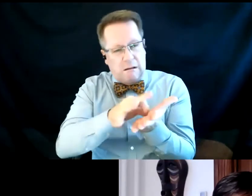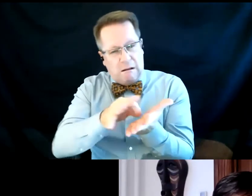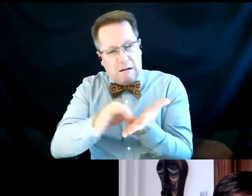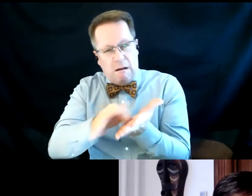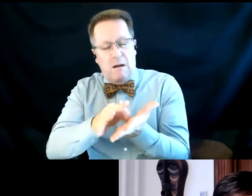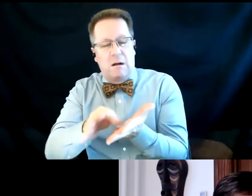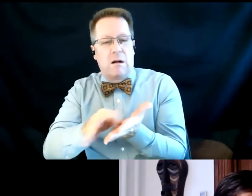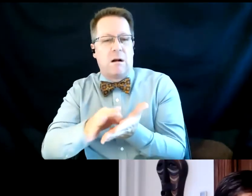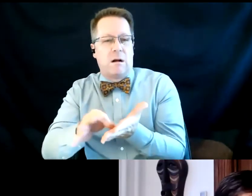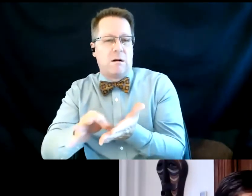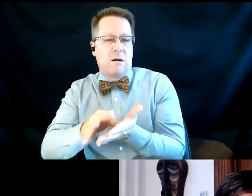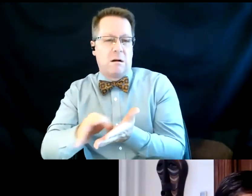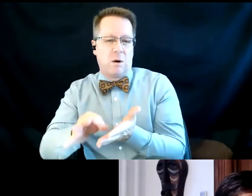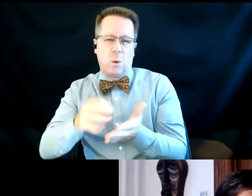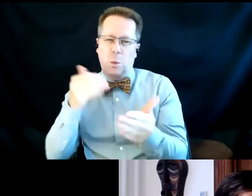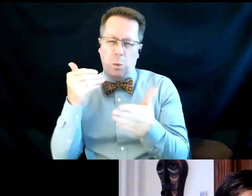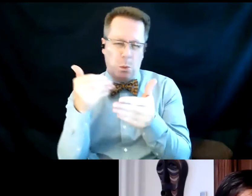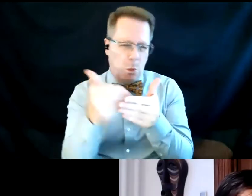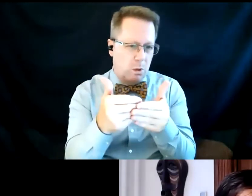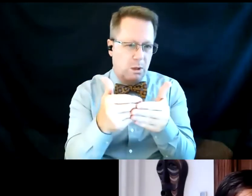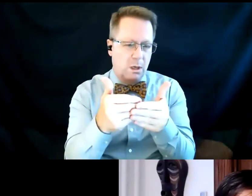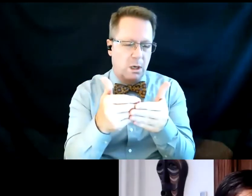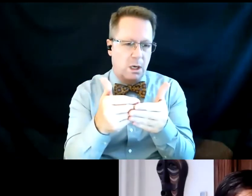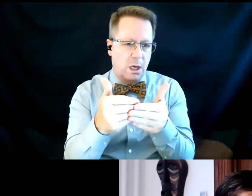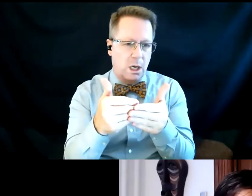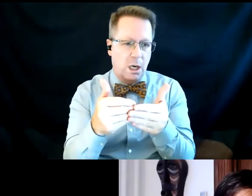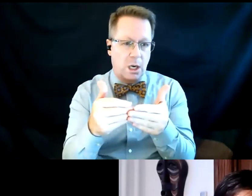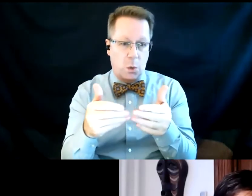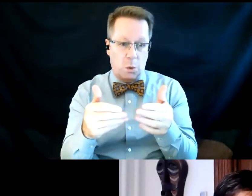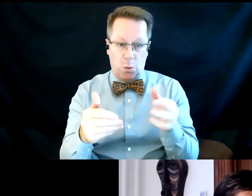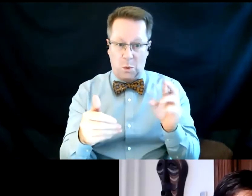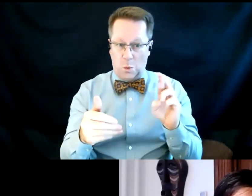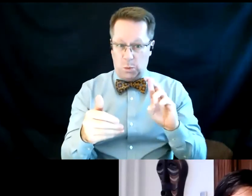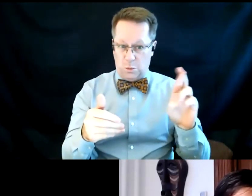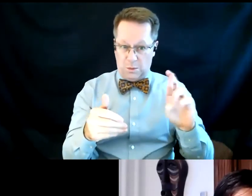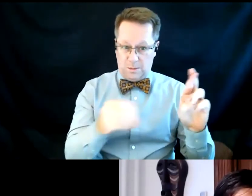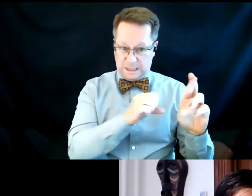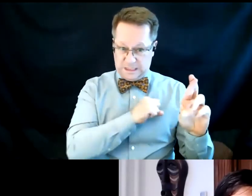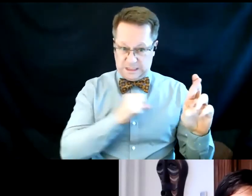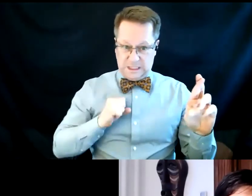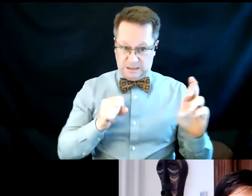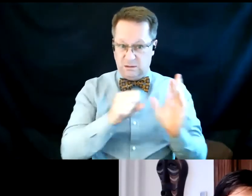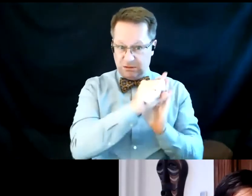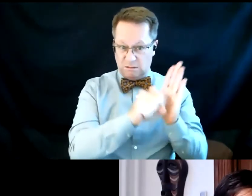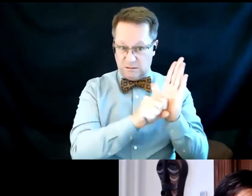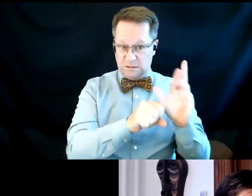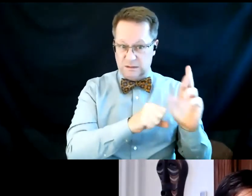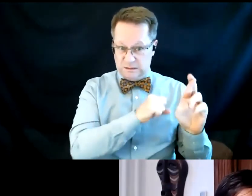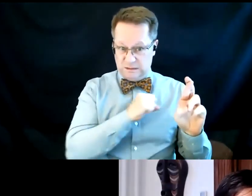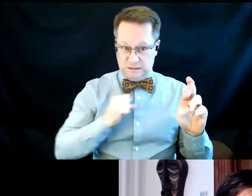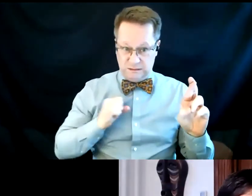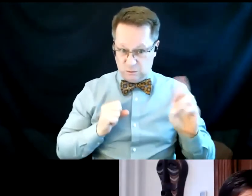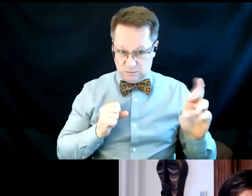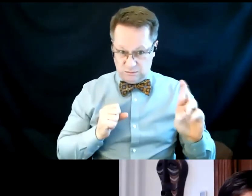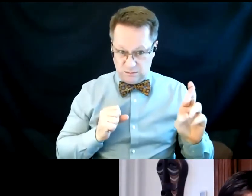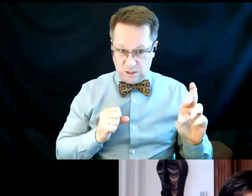The Republican majority Senate has already announced their intention to get rid of drop boxes